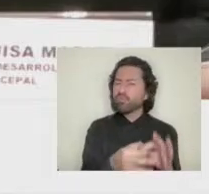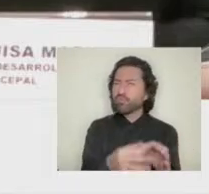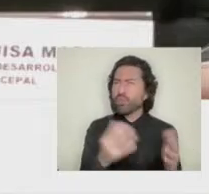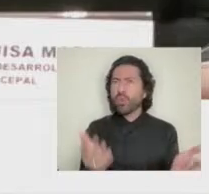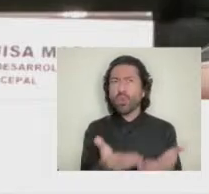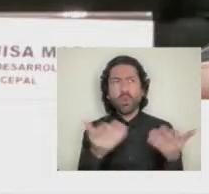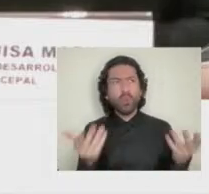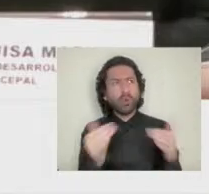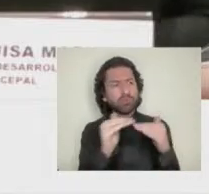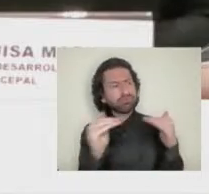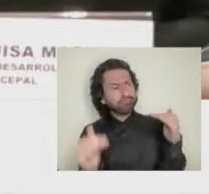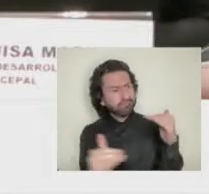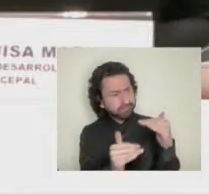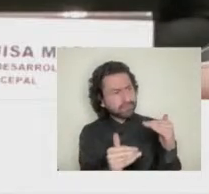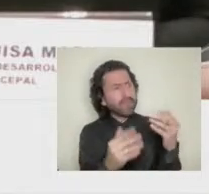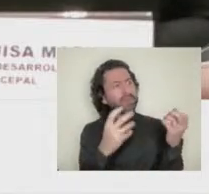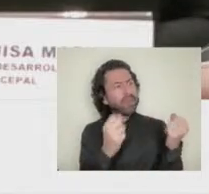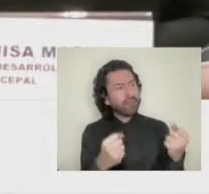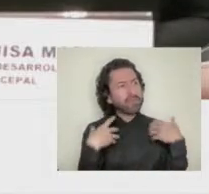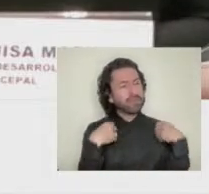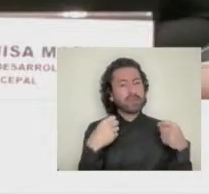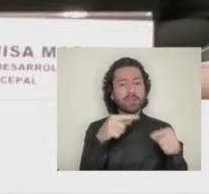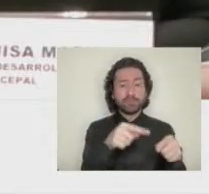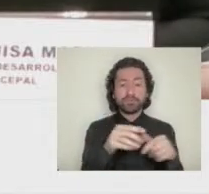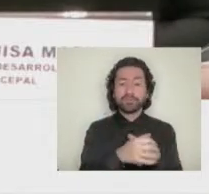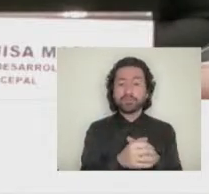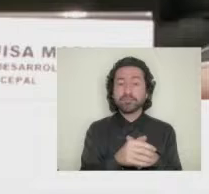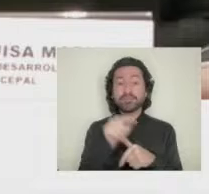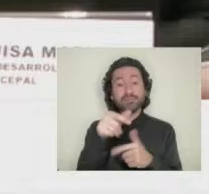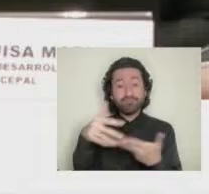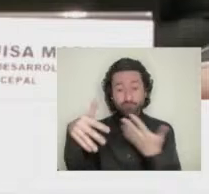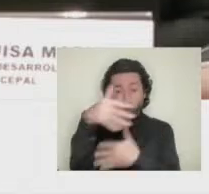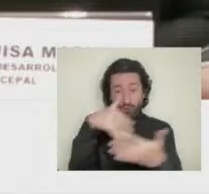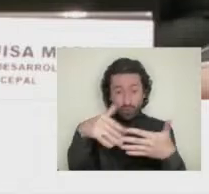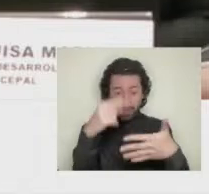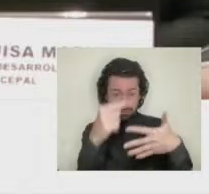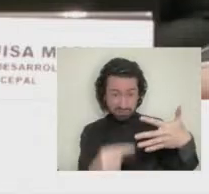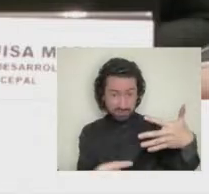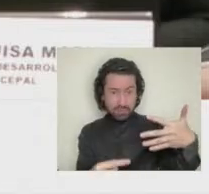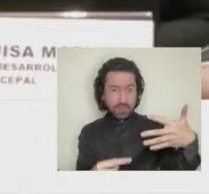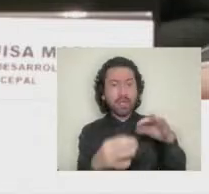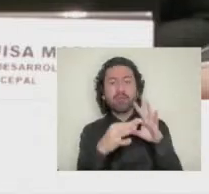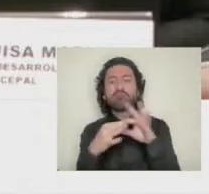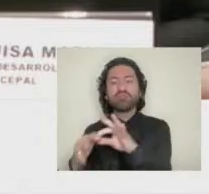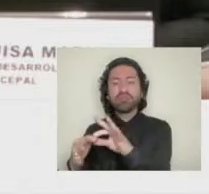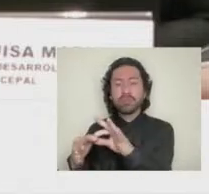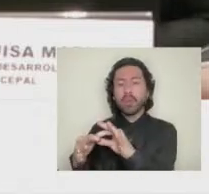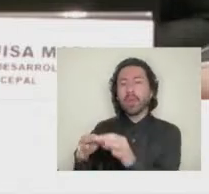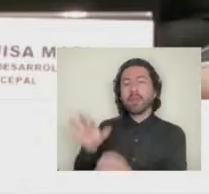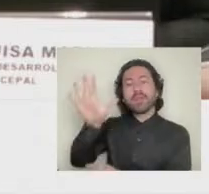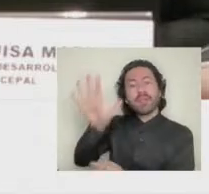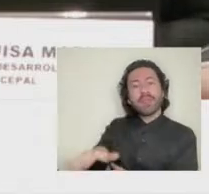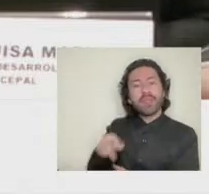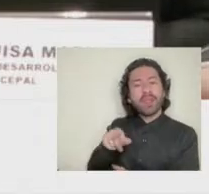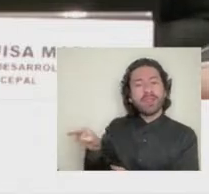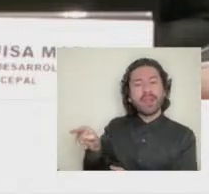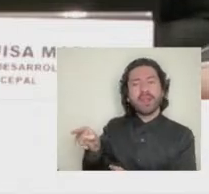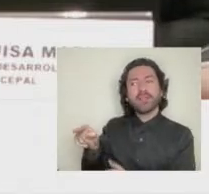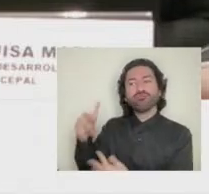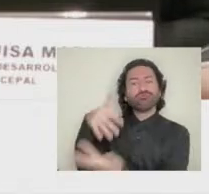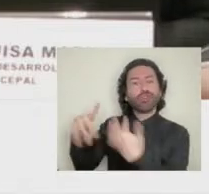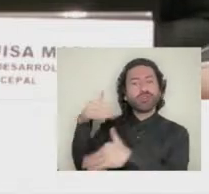imprint the multidimensional aspect of the social determinants of health. And these same determinants are related to the